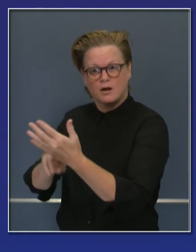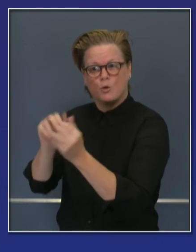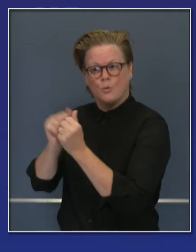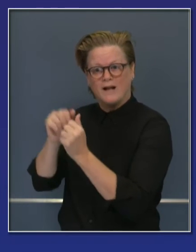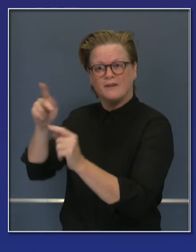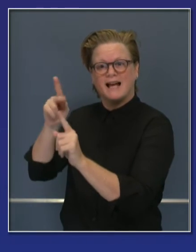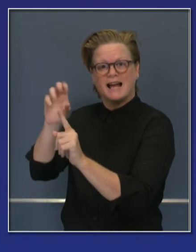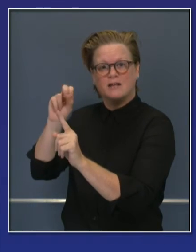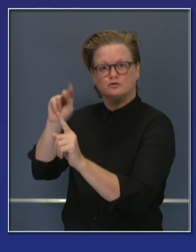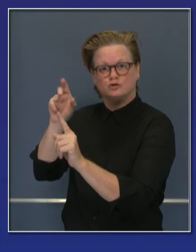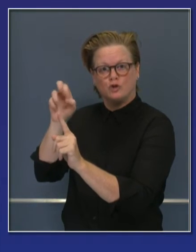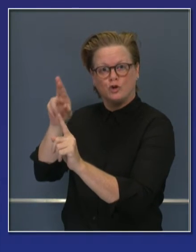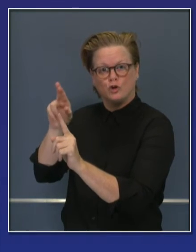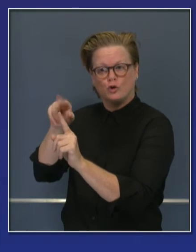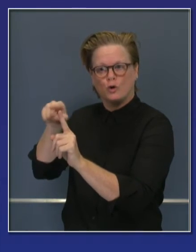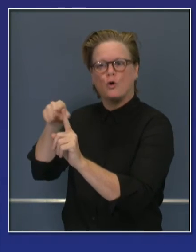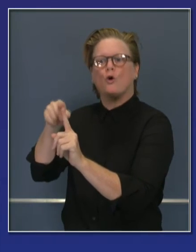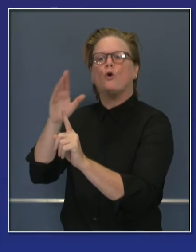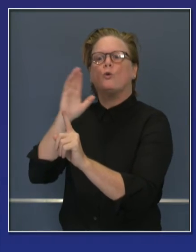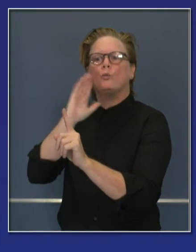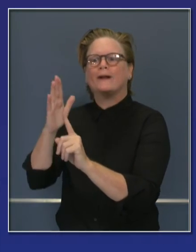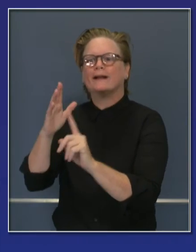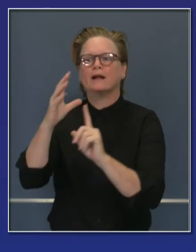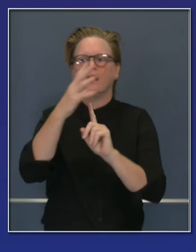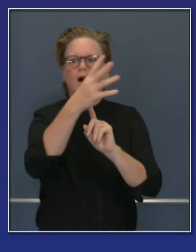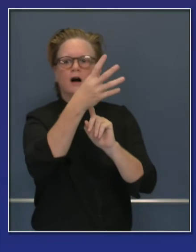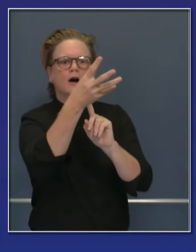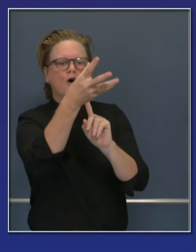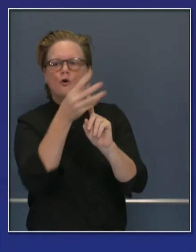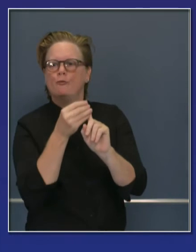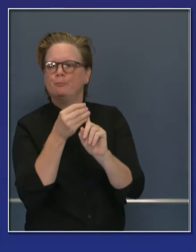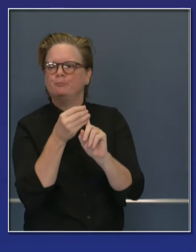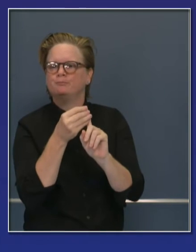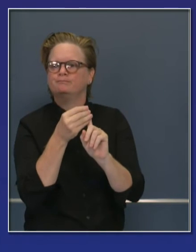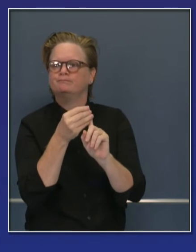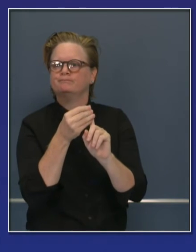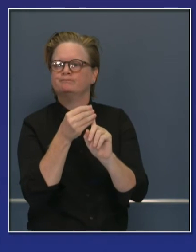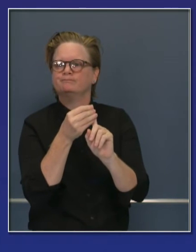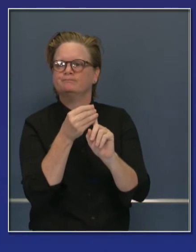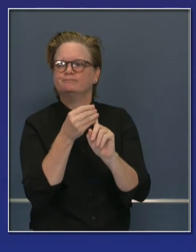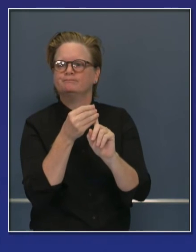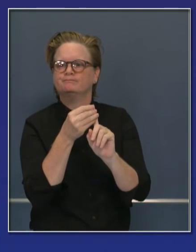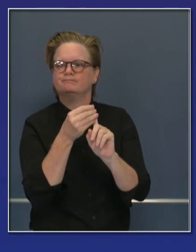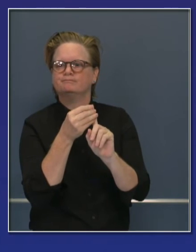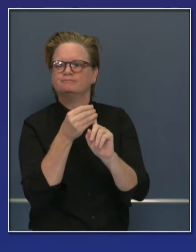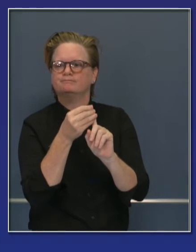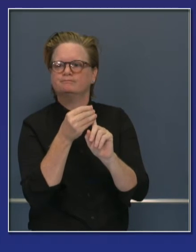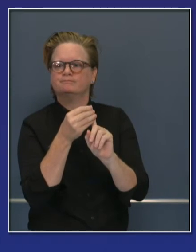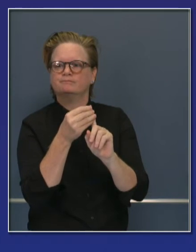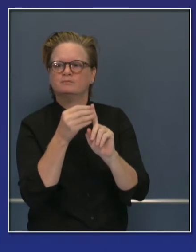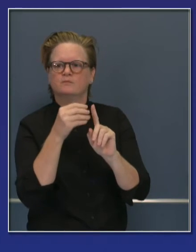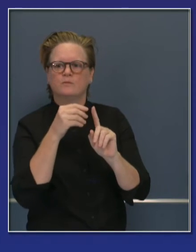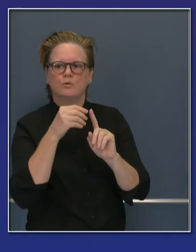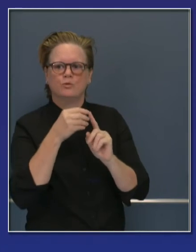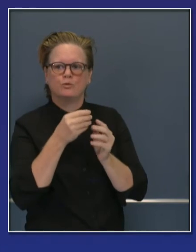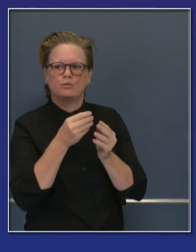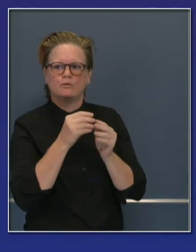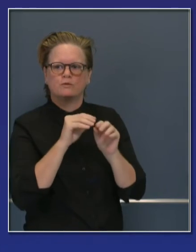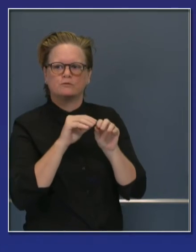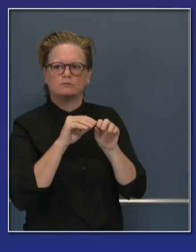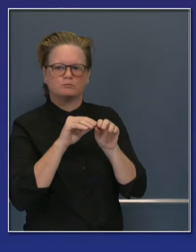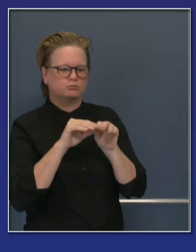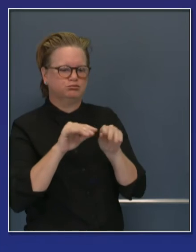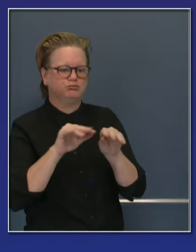But remember, they're not sending the vaccines to the state for the state to redistribute these vaccines.